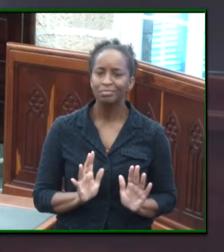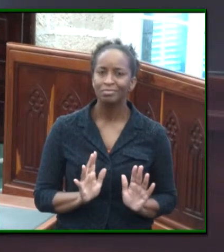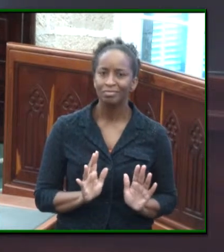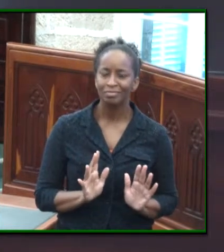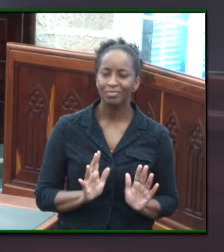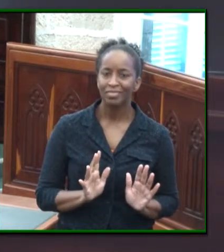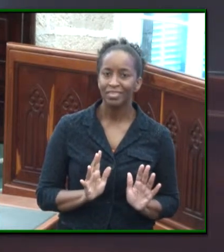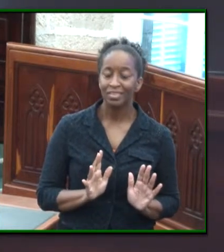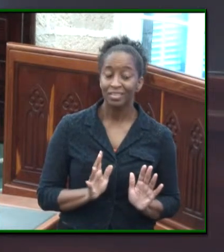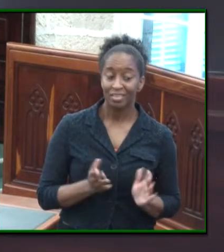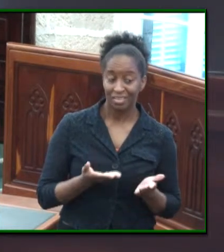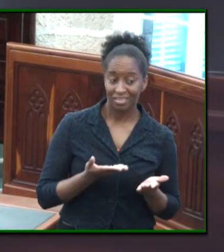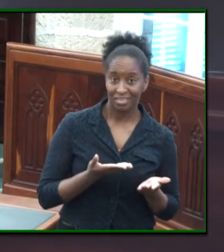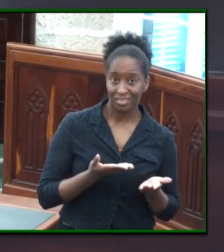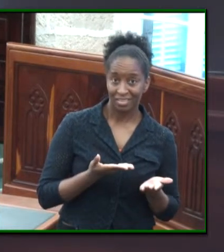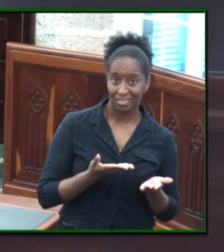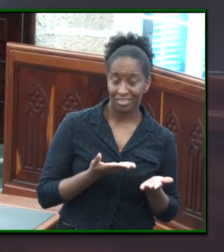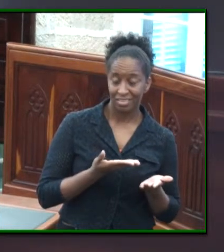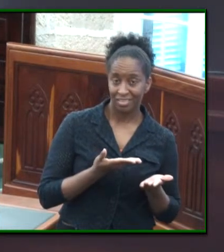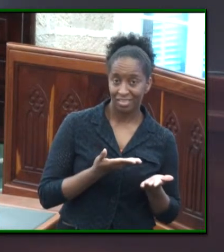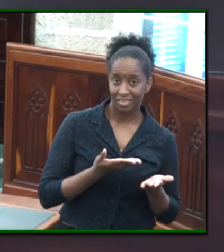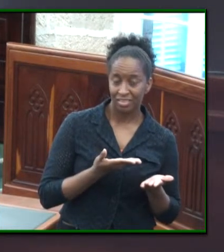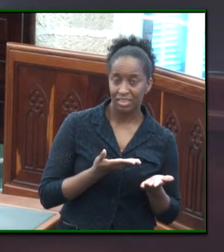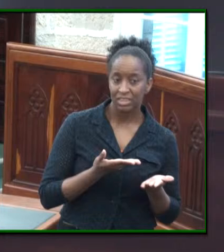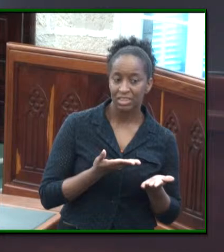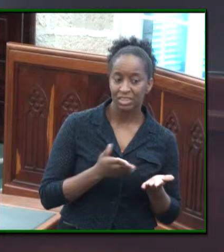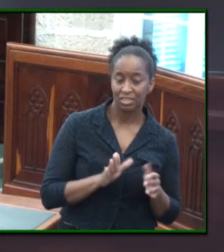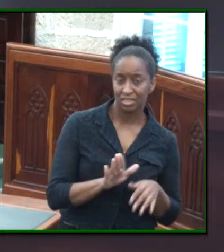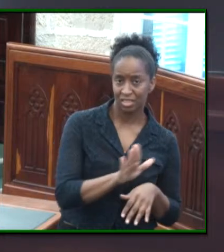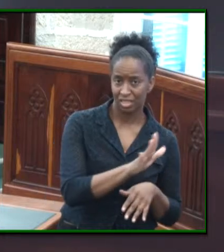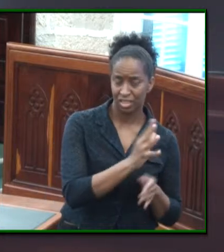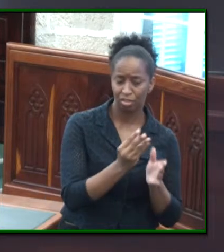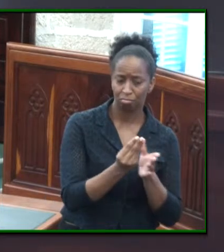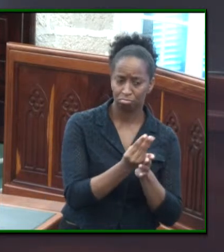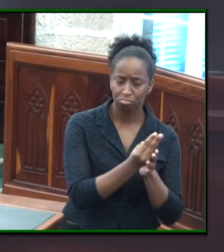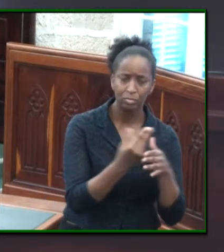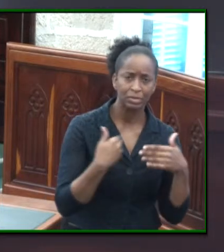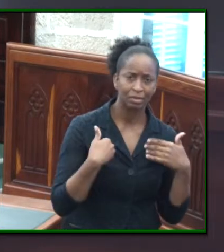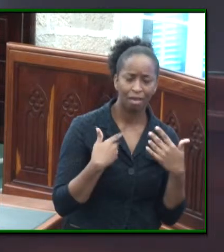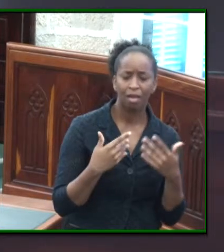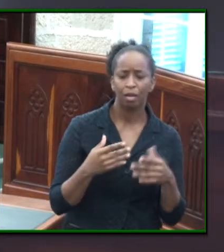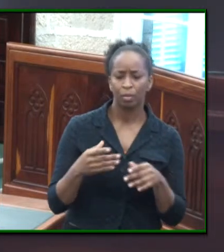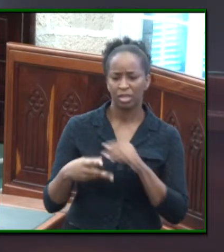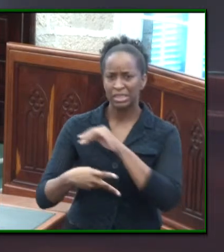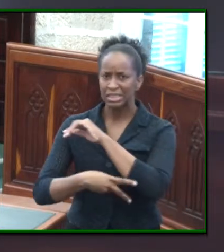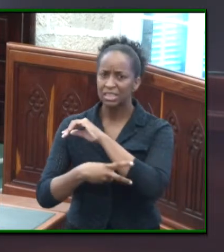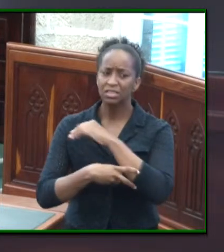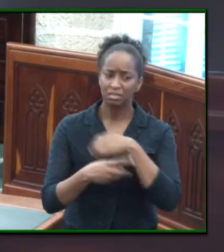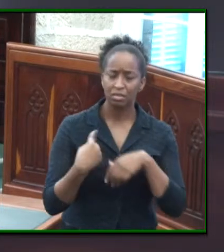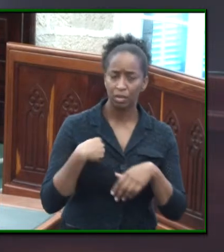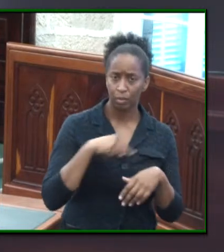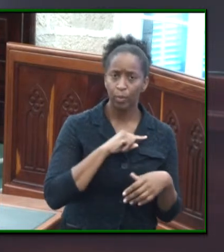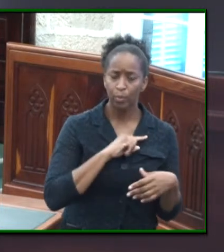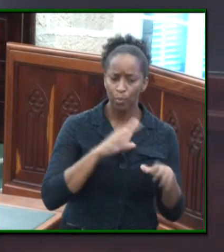of theft at these various plantations, various locations, and I